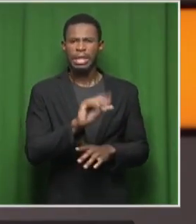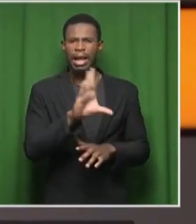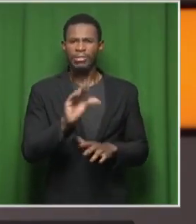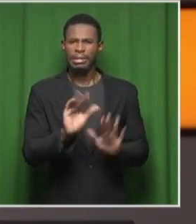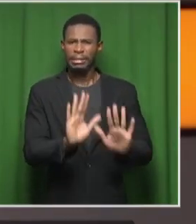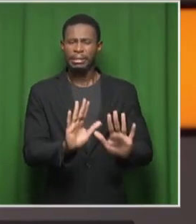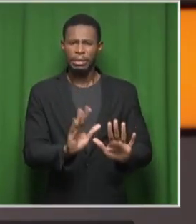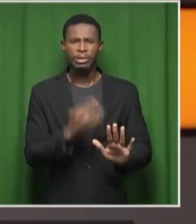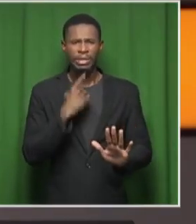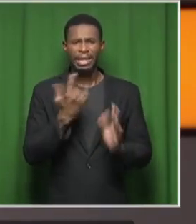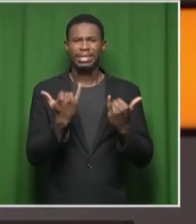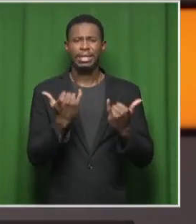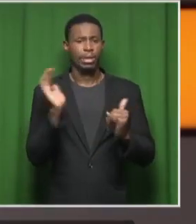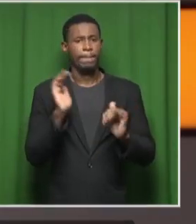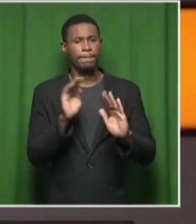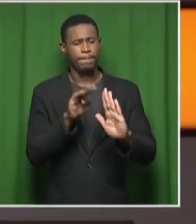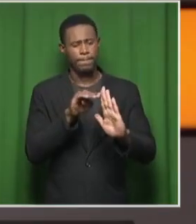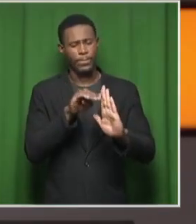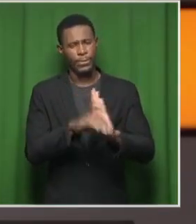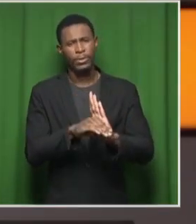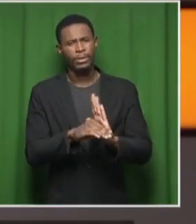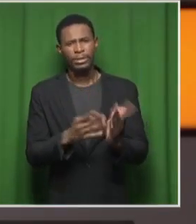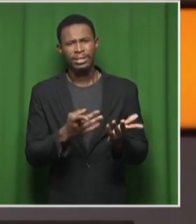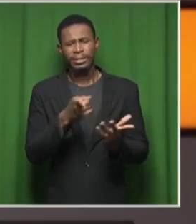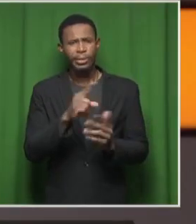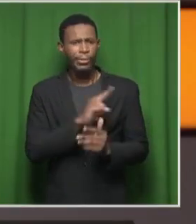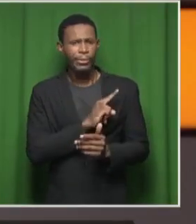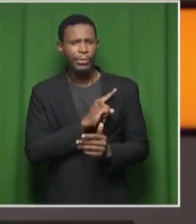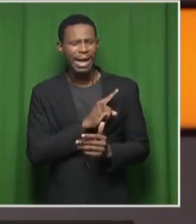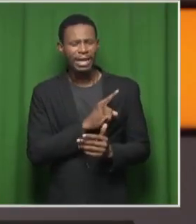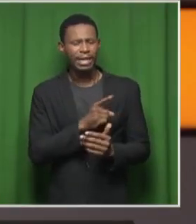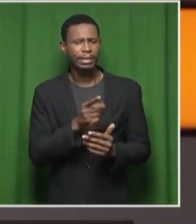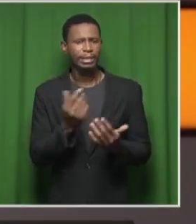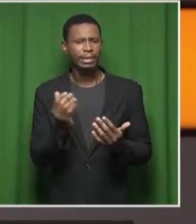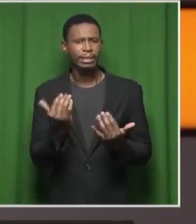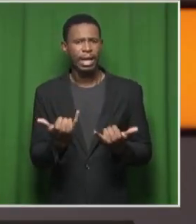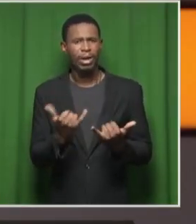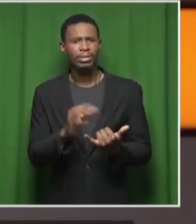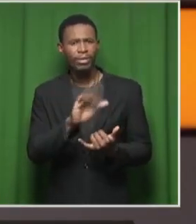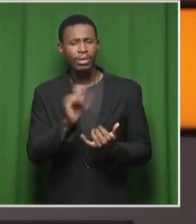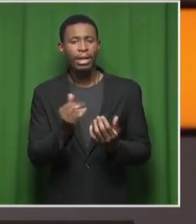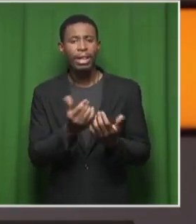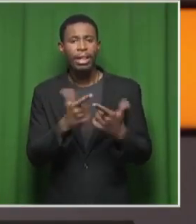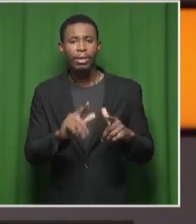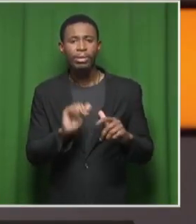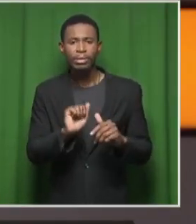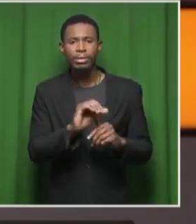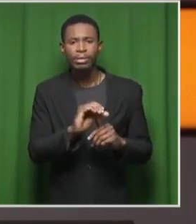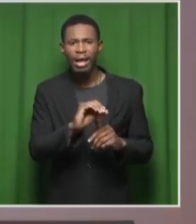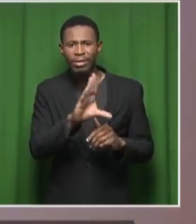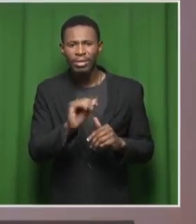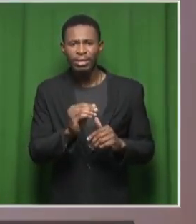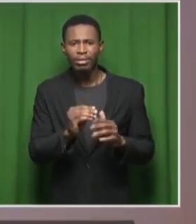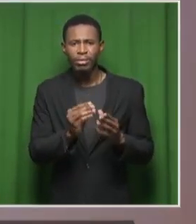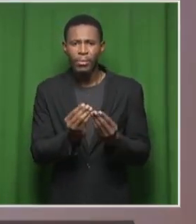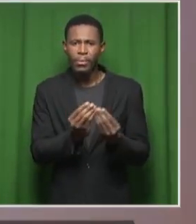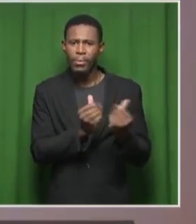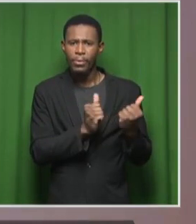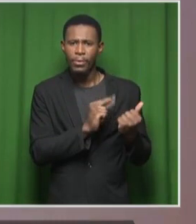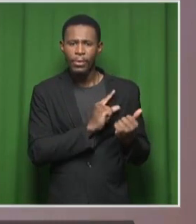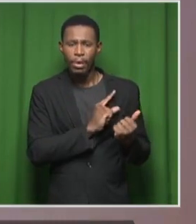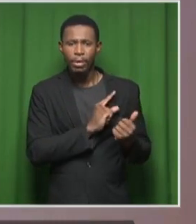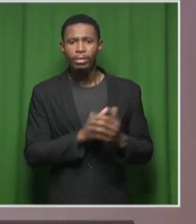contributes to the indigenous languages being phased out gradually? And who is to blame for that? We